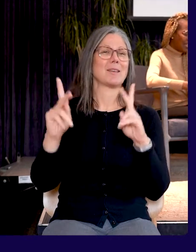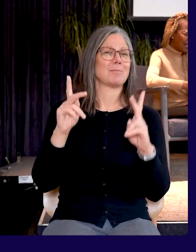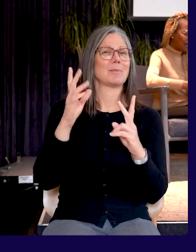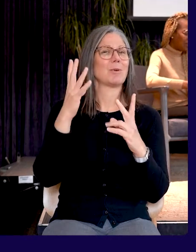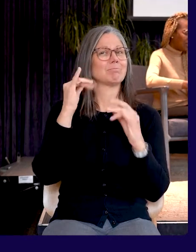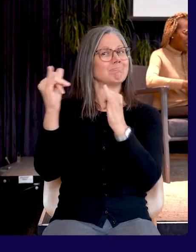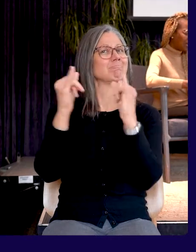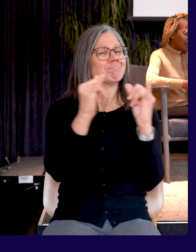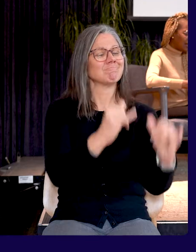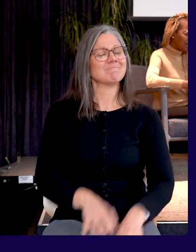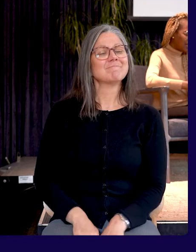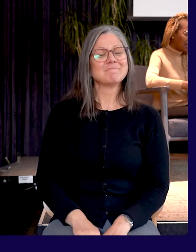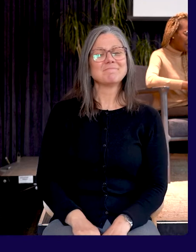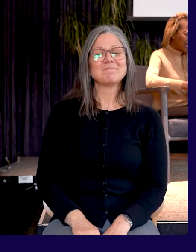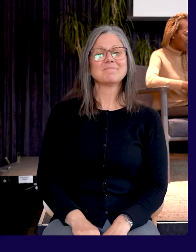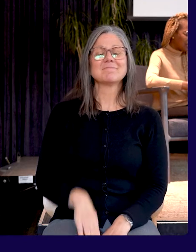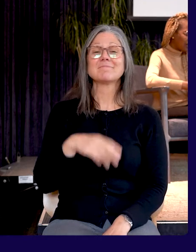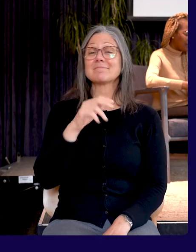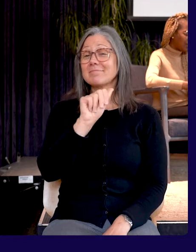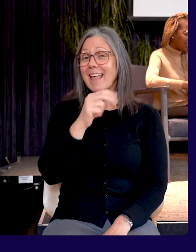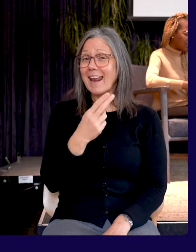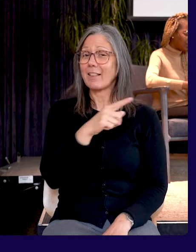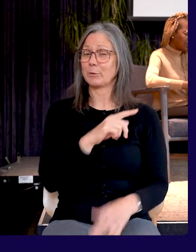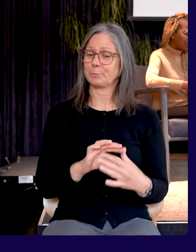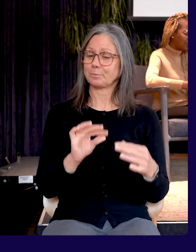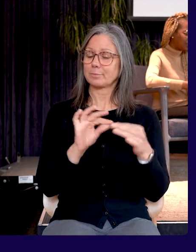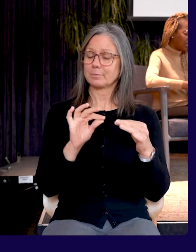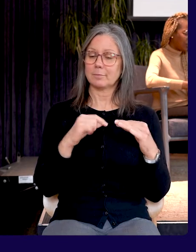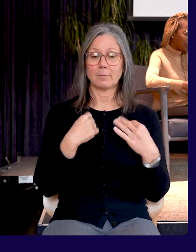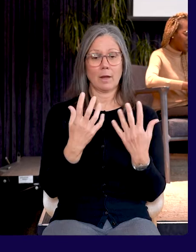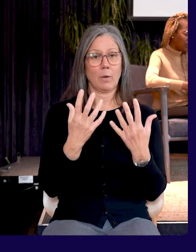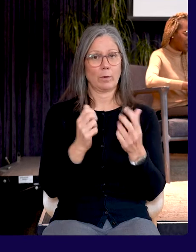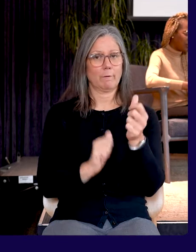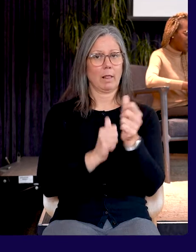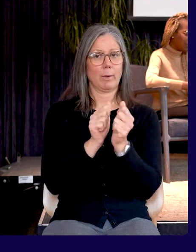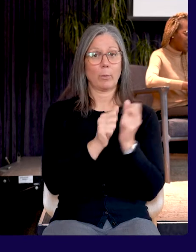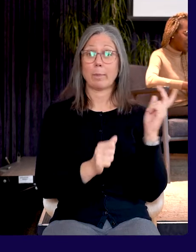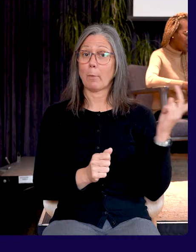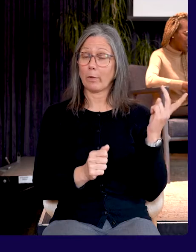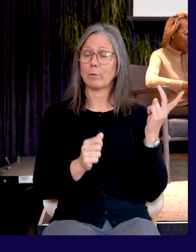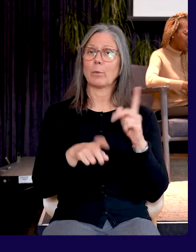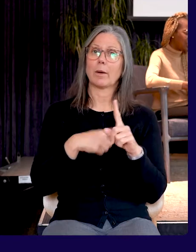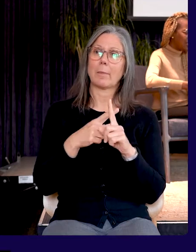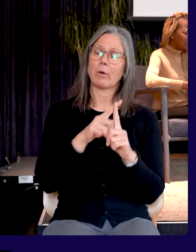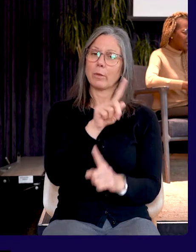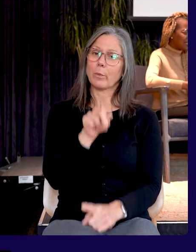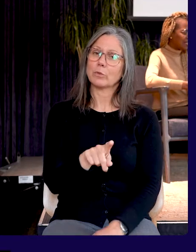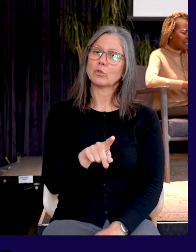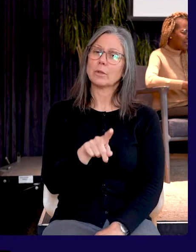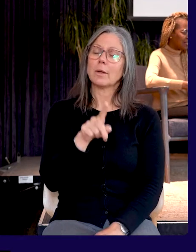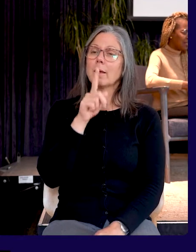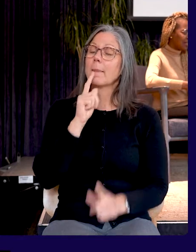case. And Helen, you kind of started talking about this. I just want to follow up with both of you on this question too. The